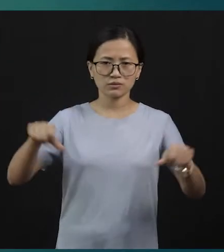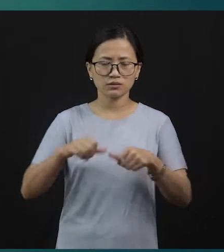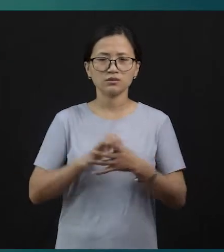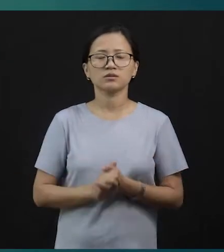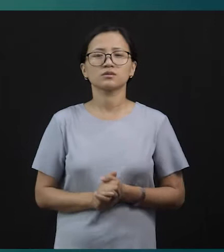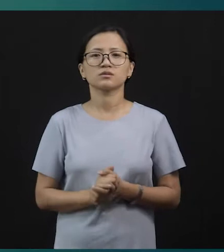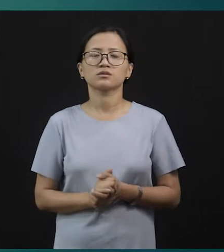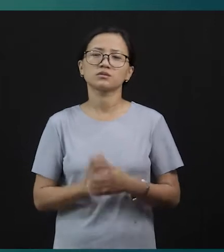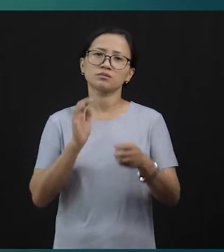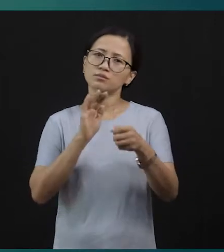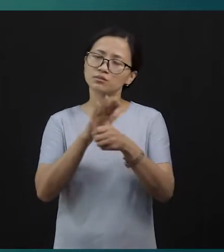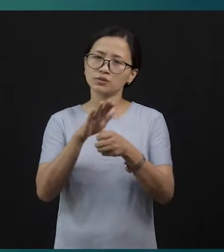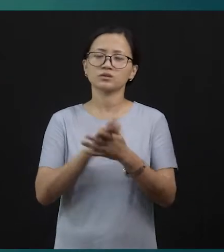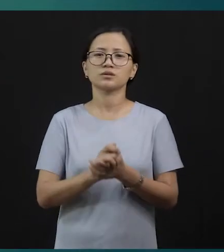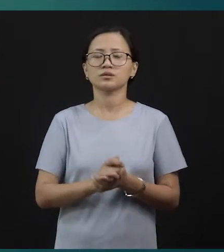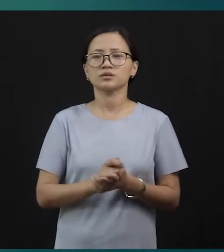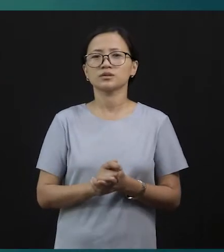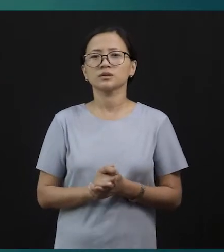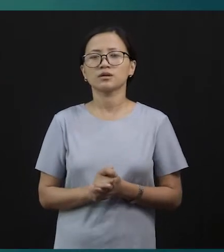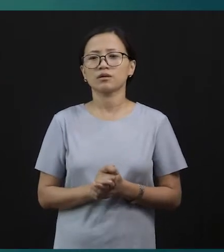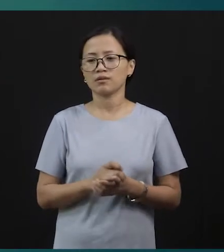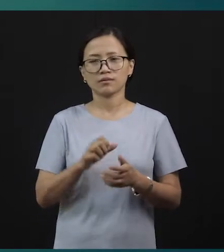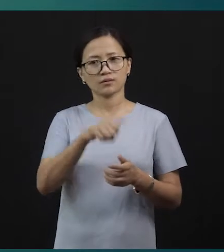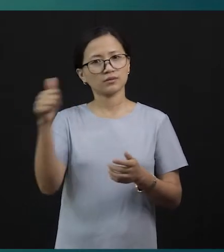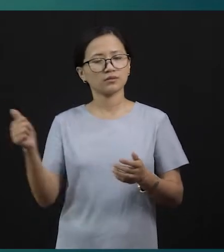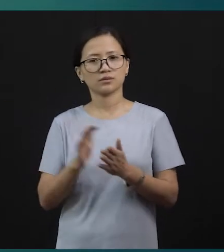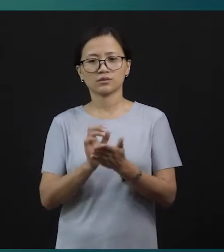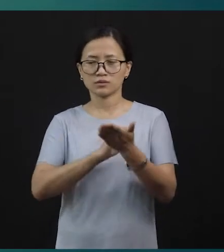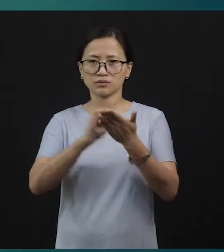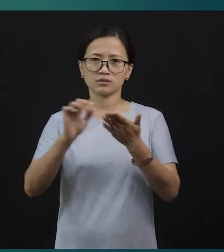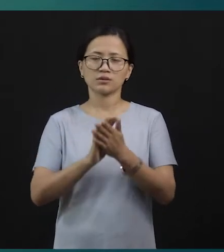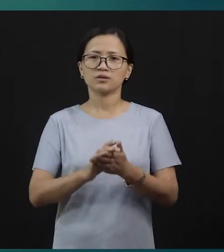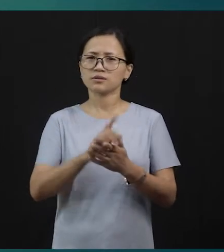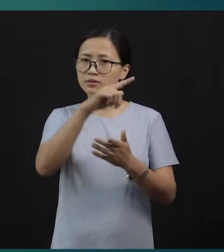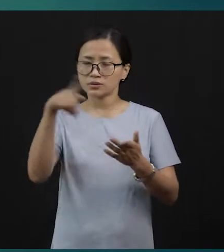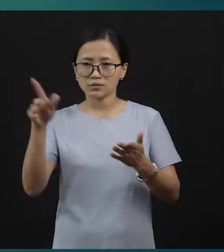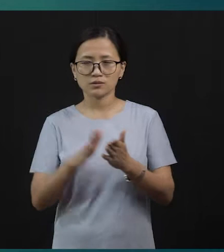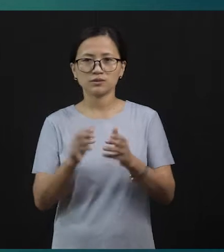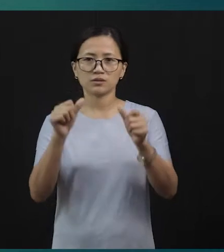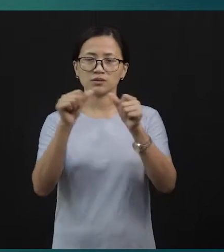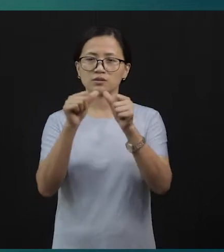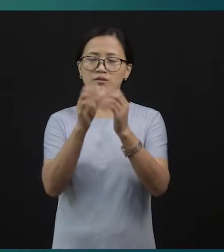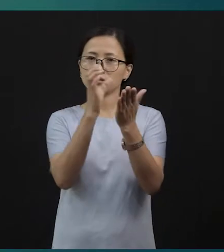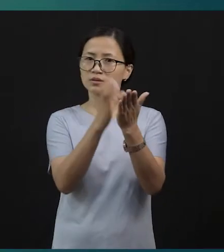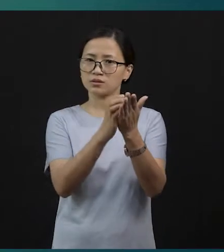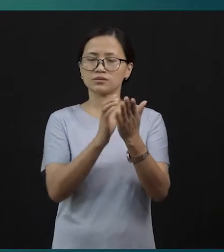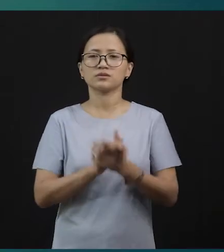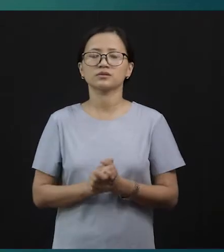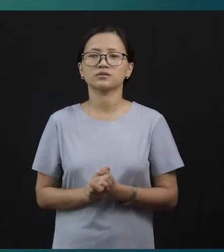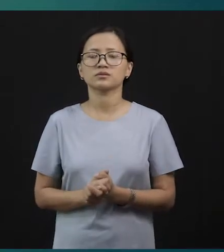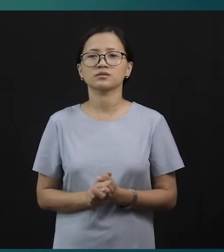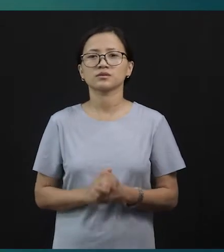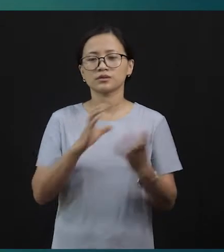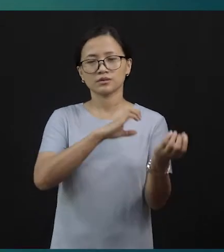town. You can even post letters to another colony if you write the correct address and see how interesting it is